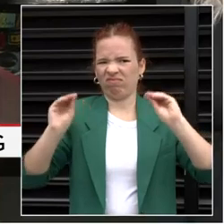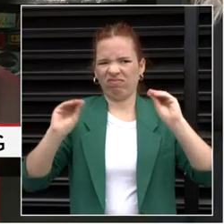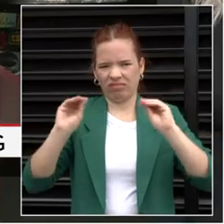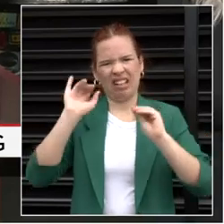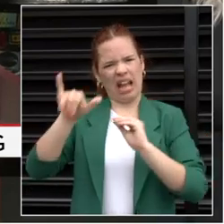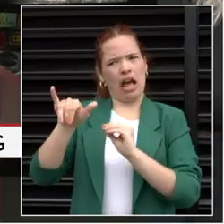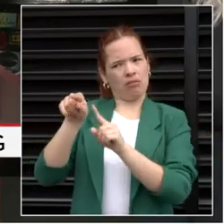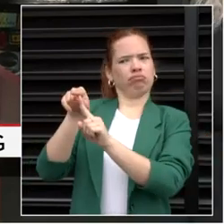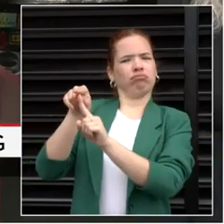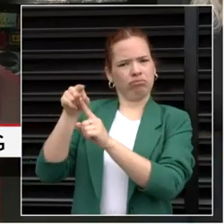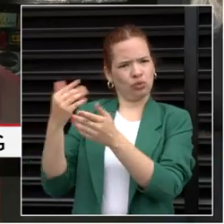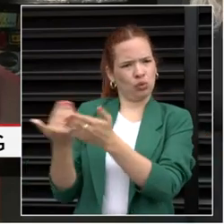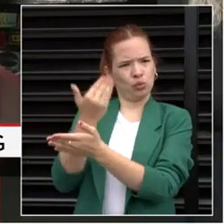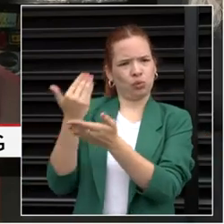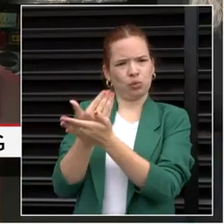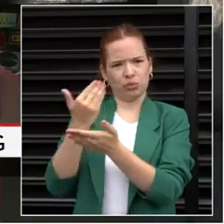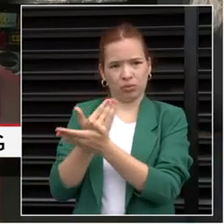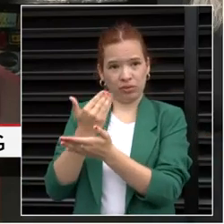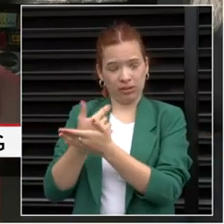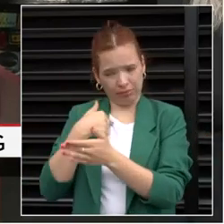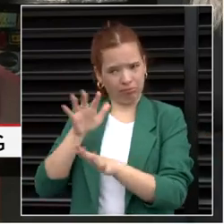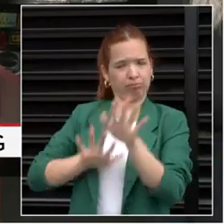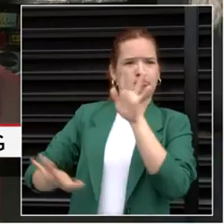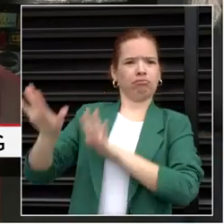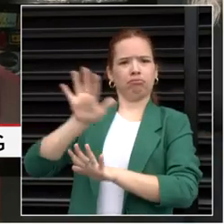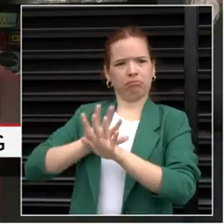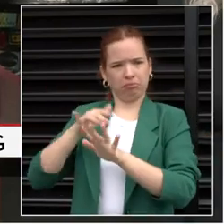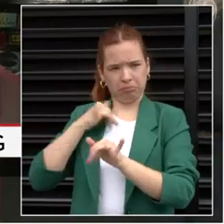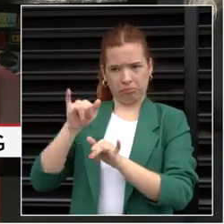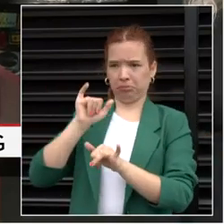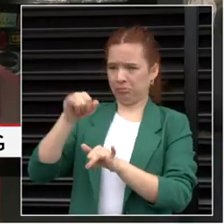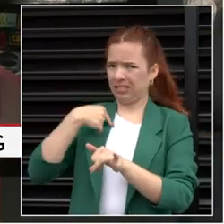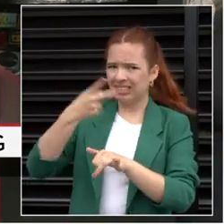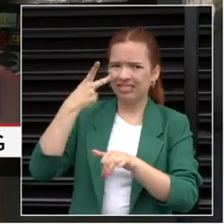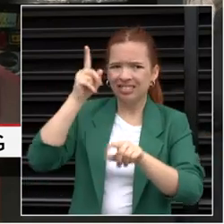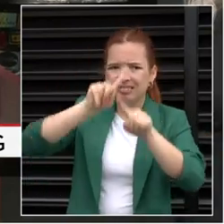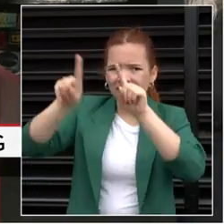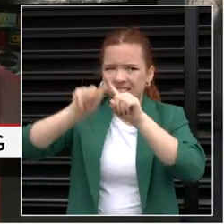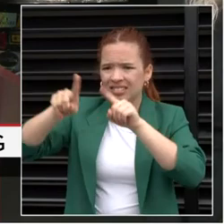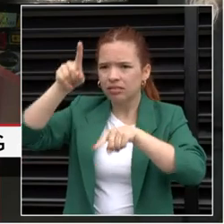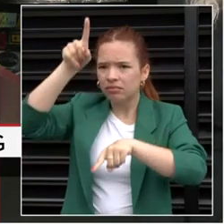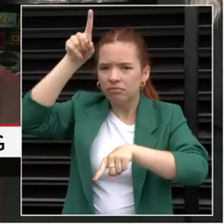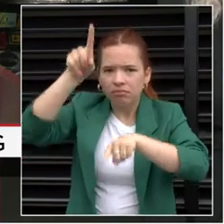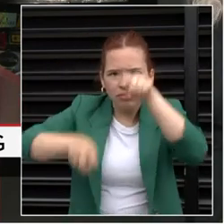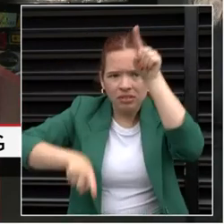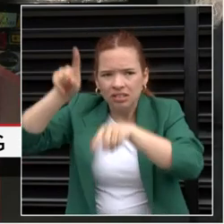just looking at these people. And it was just great. And the vibe was great. And